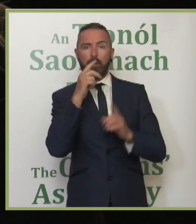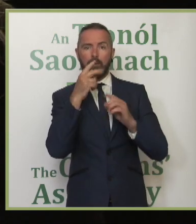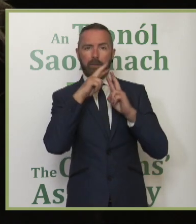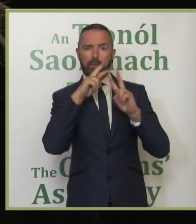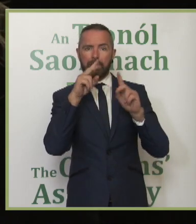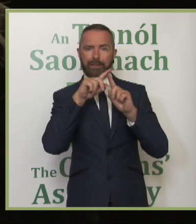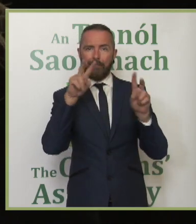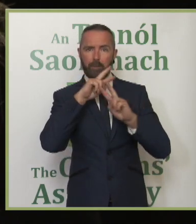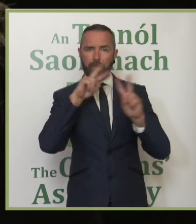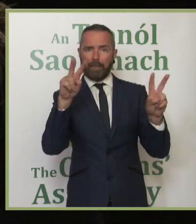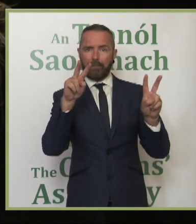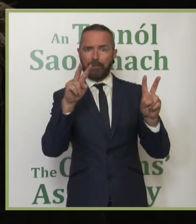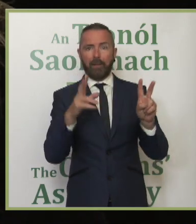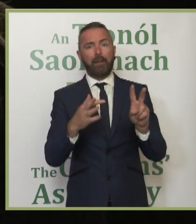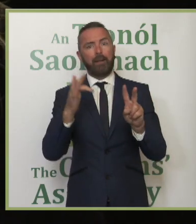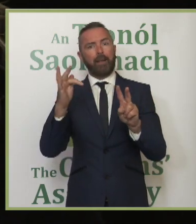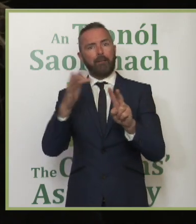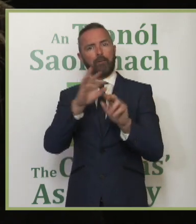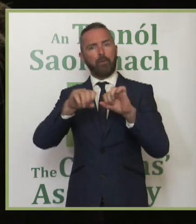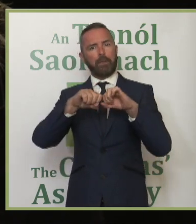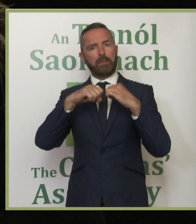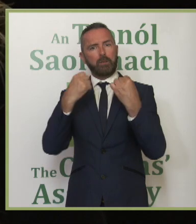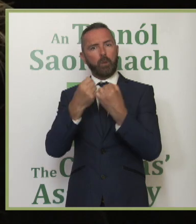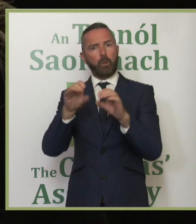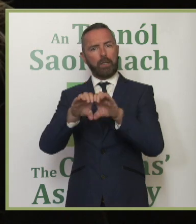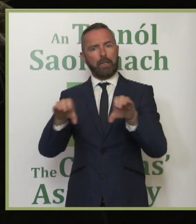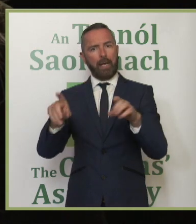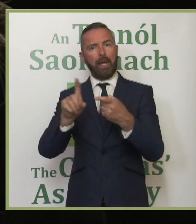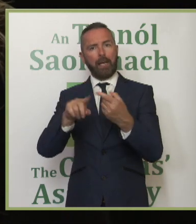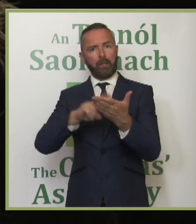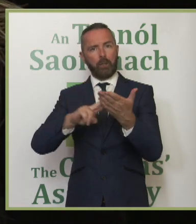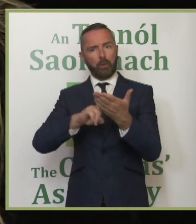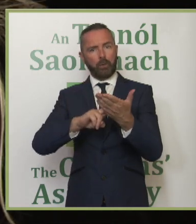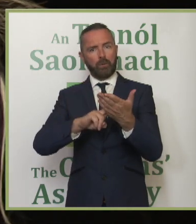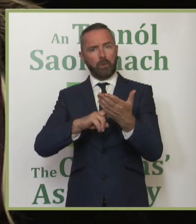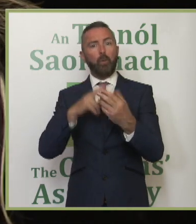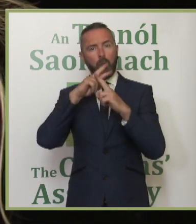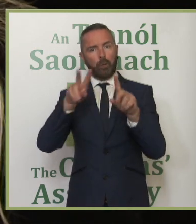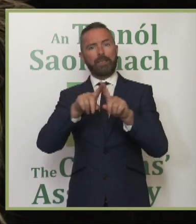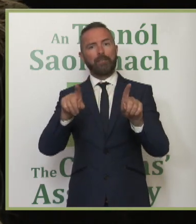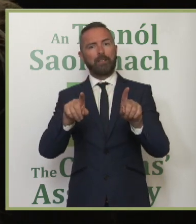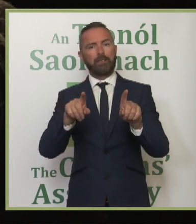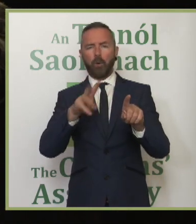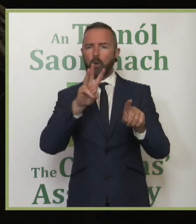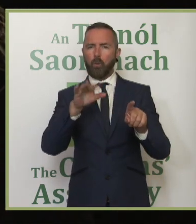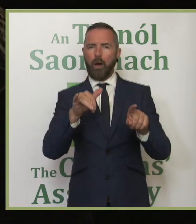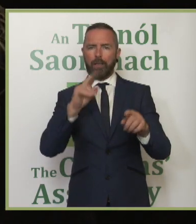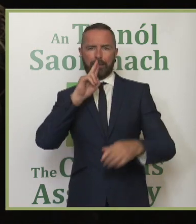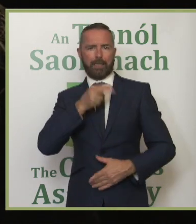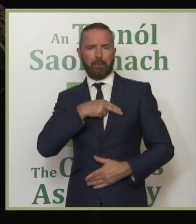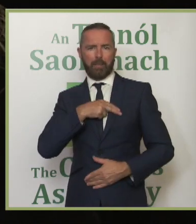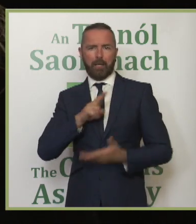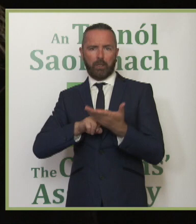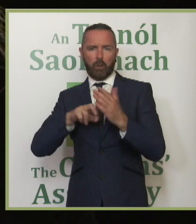differently. If someone is from a certain social class and takes a drug, we look at them differently. So why do we stigmatise